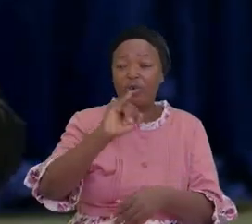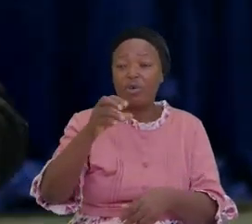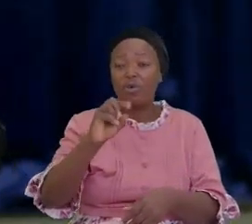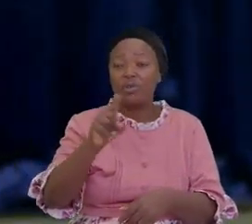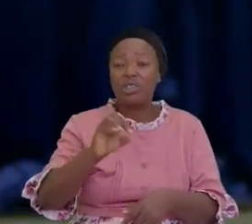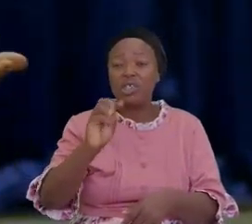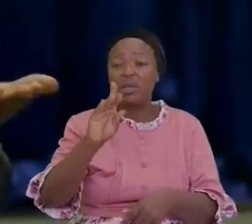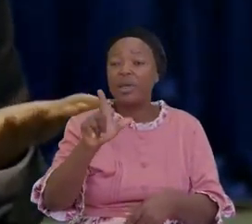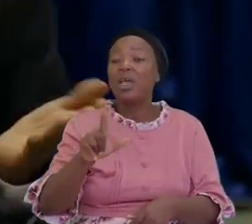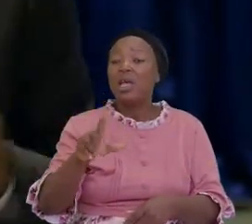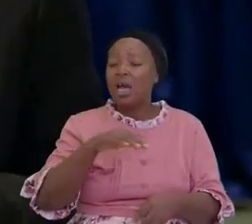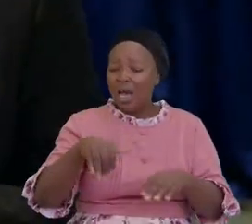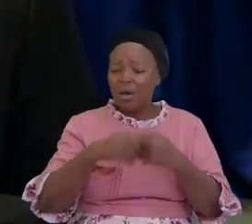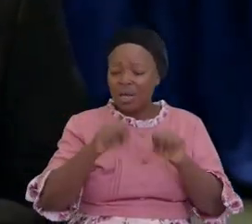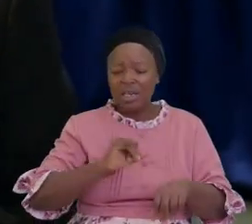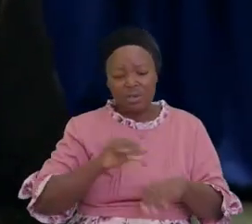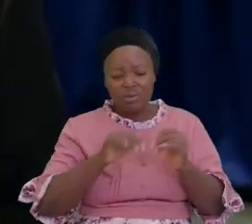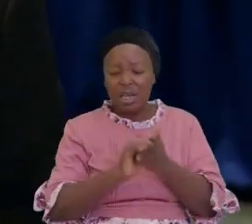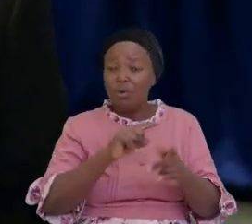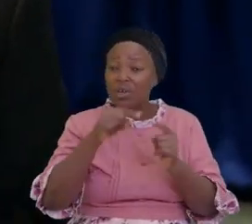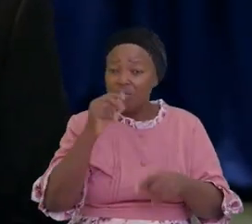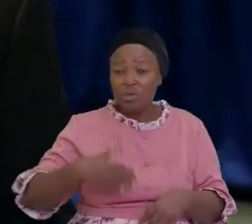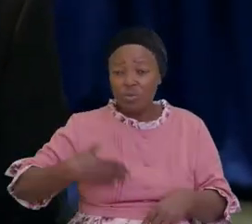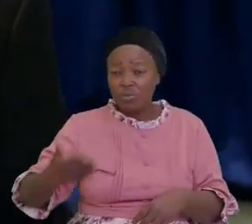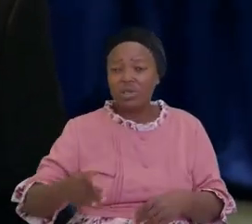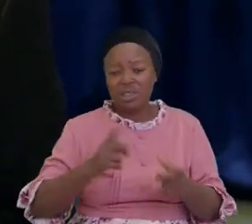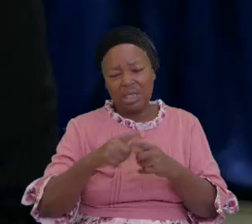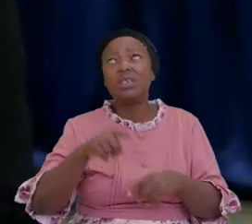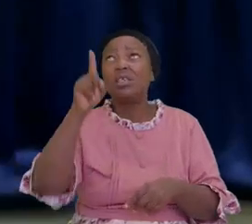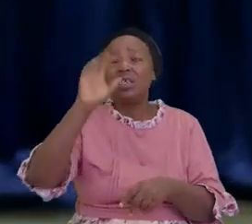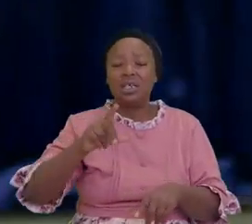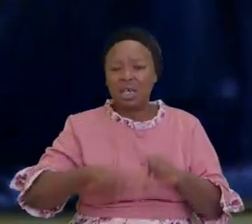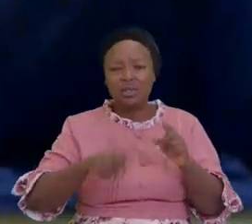do that? When you are not willing, he cannot walk with you.